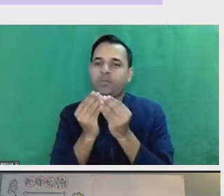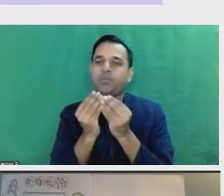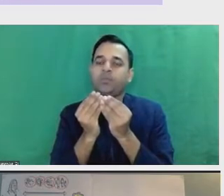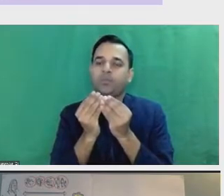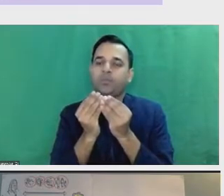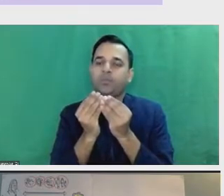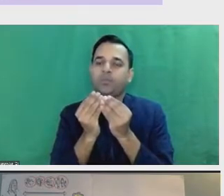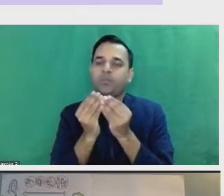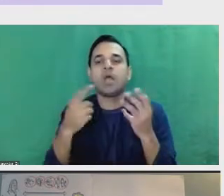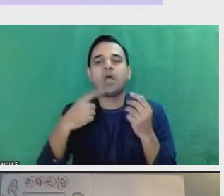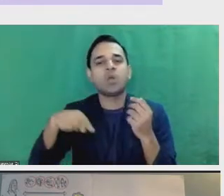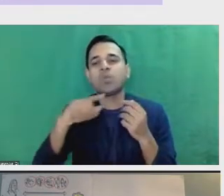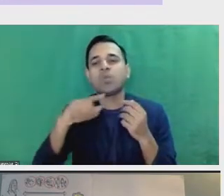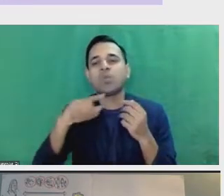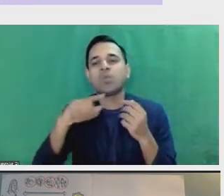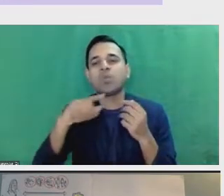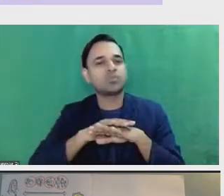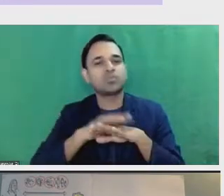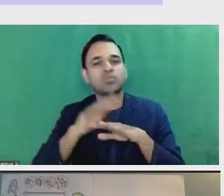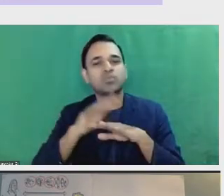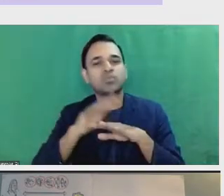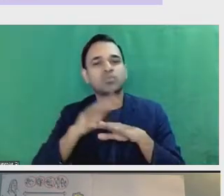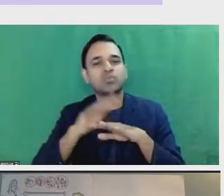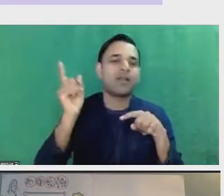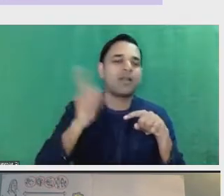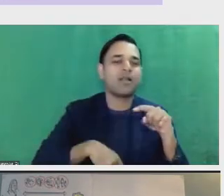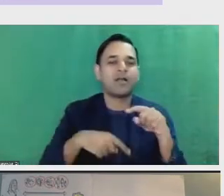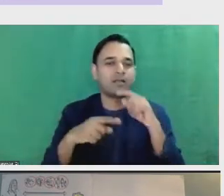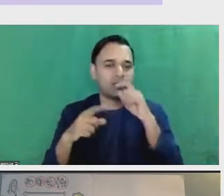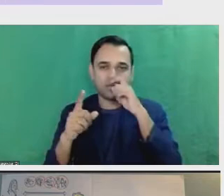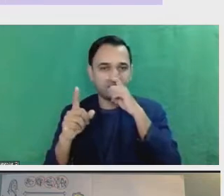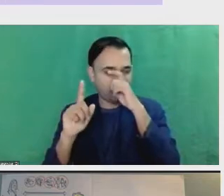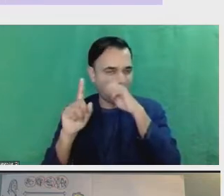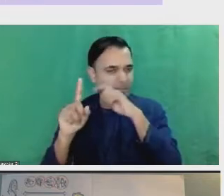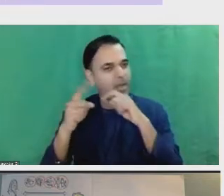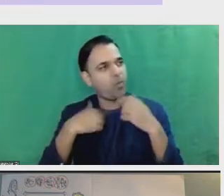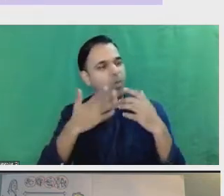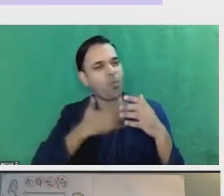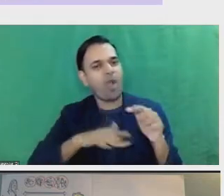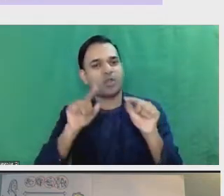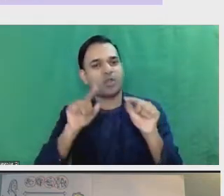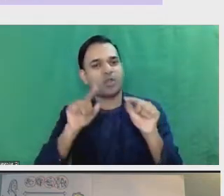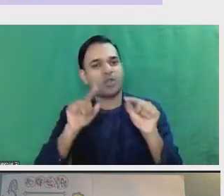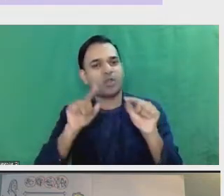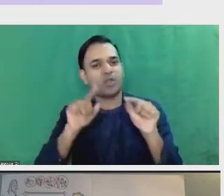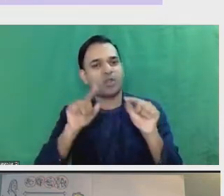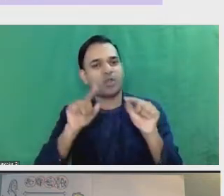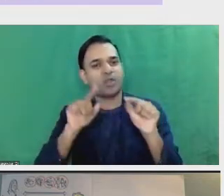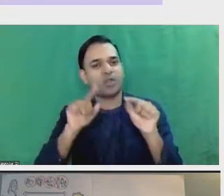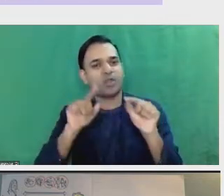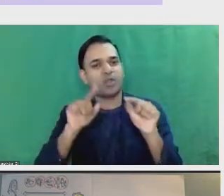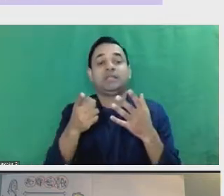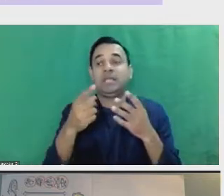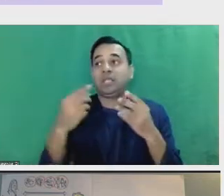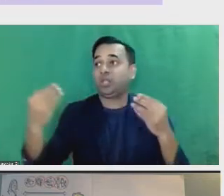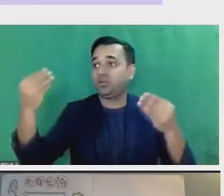anyhow, but without the contribution of everybody. It is going to be, we are facing